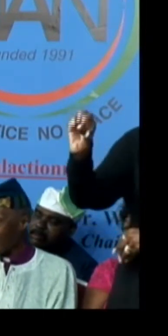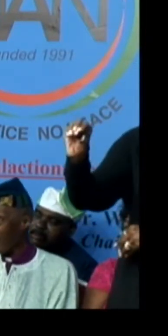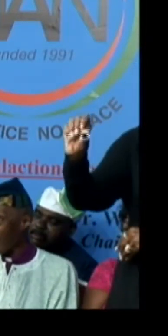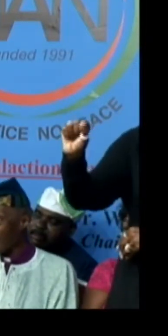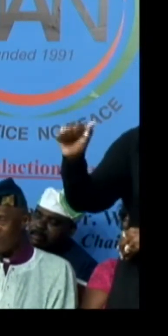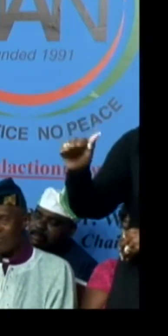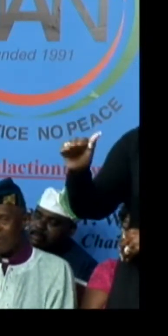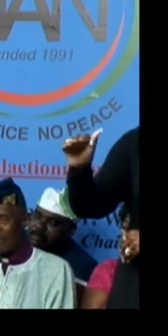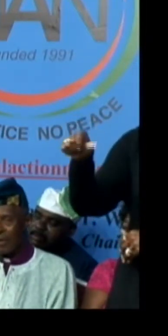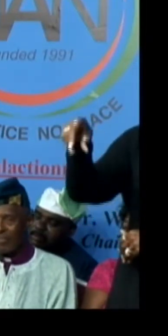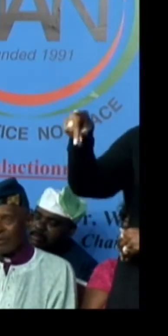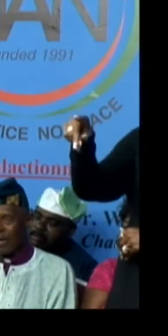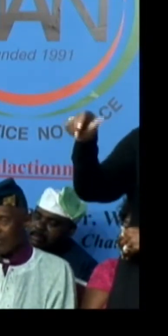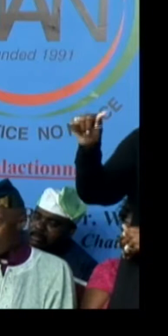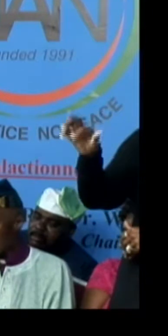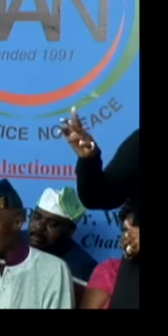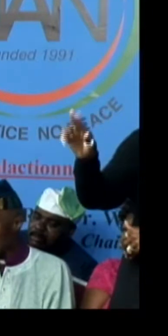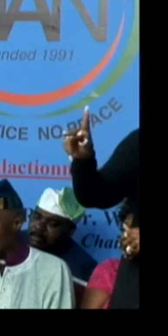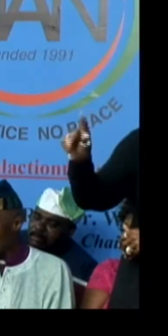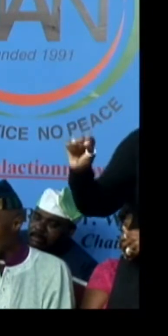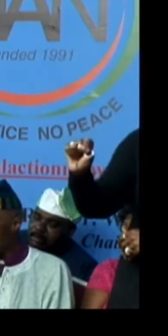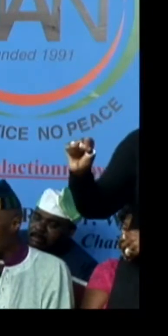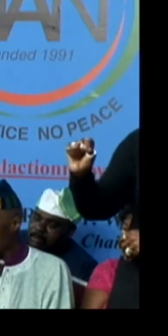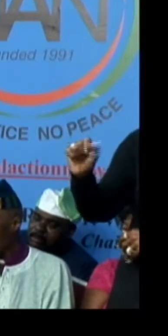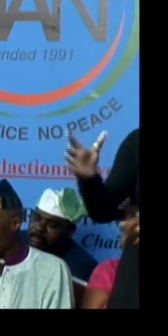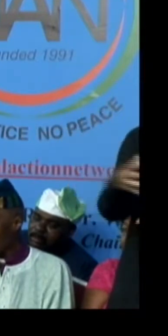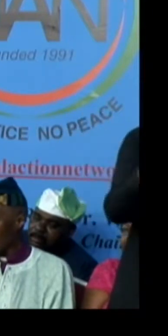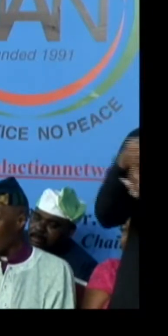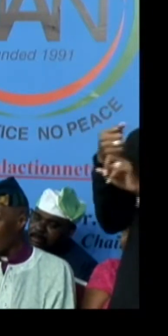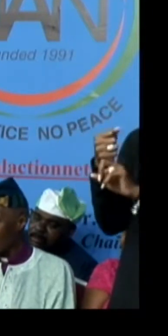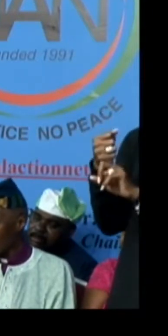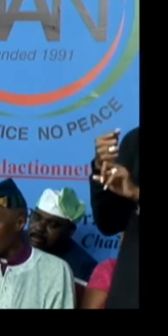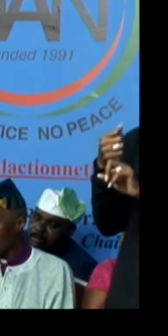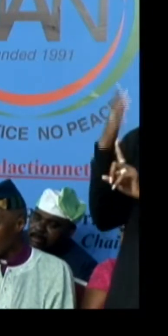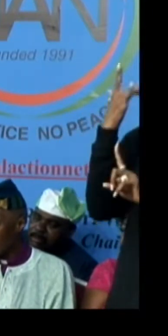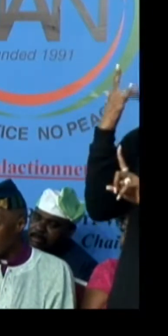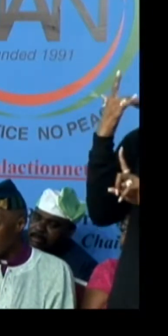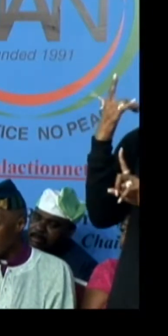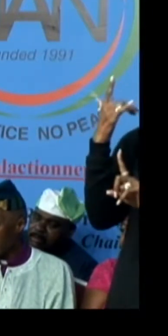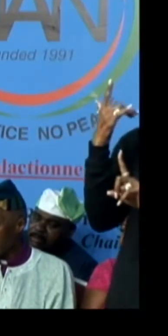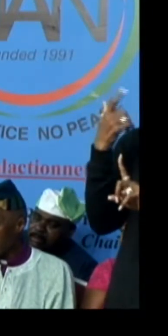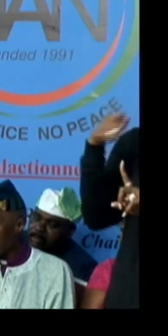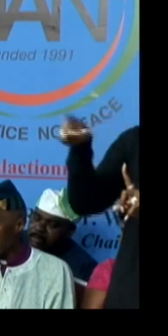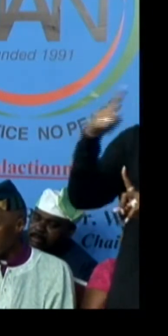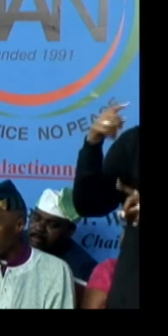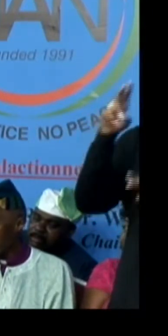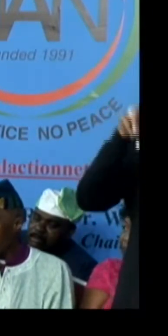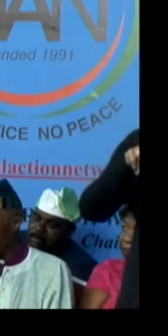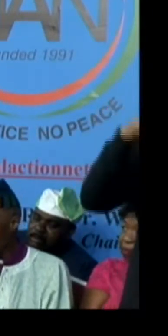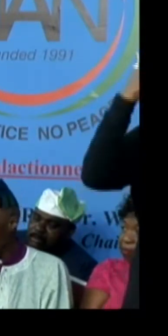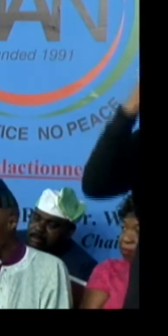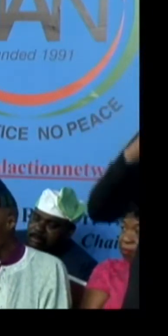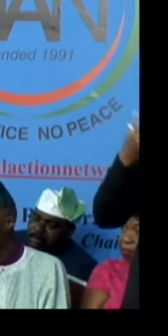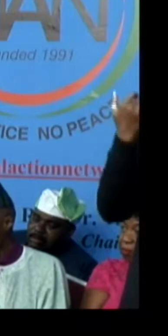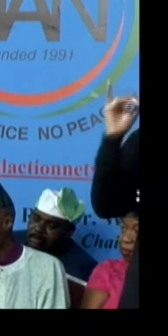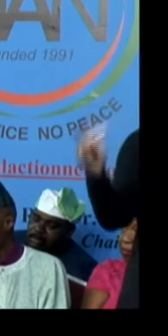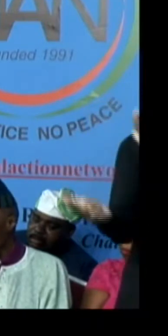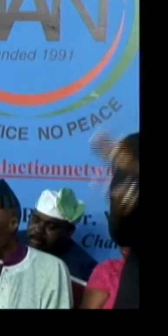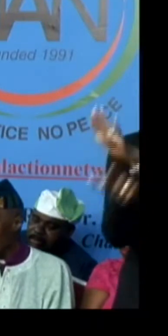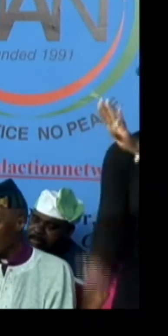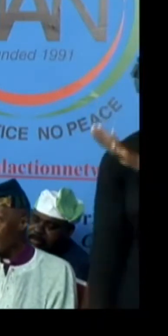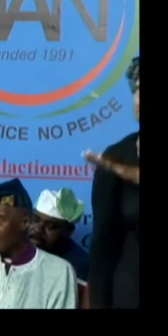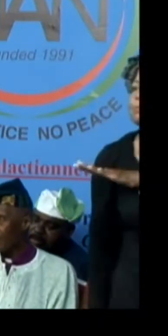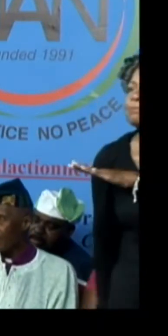law. The bus driver was legal. And if we don't stand up and fight now, they